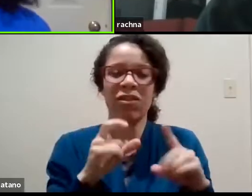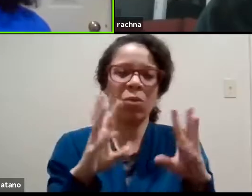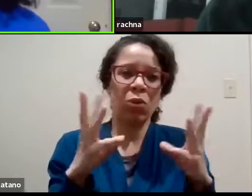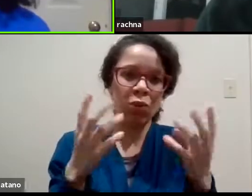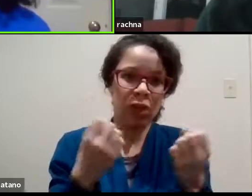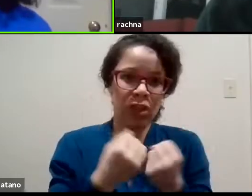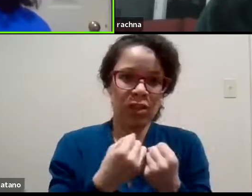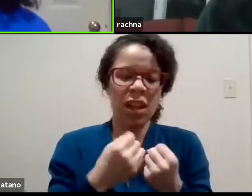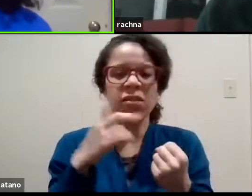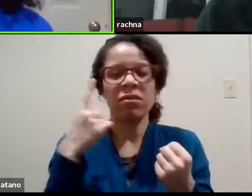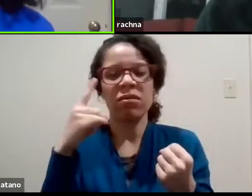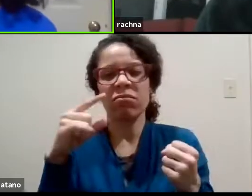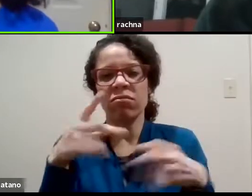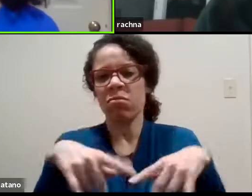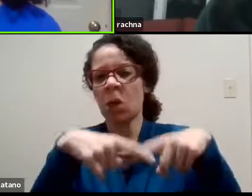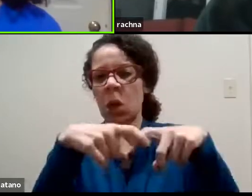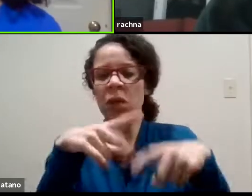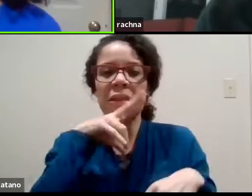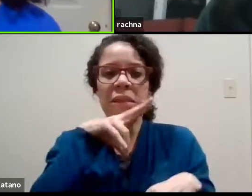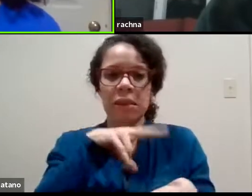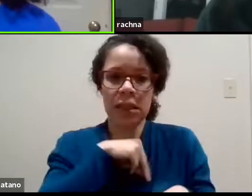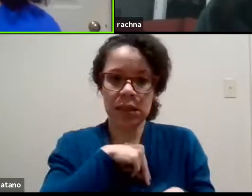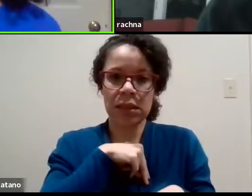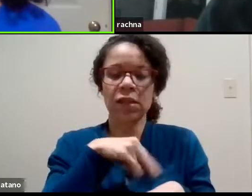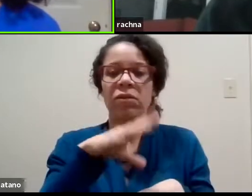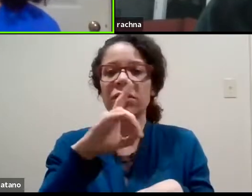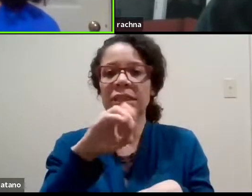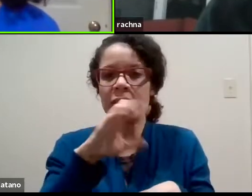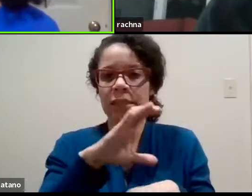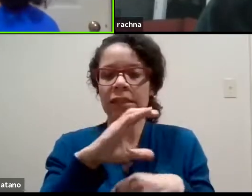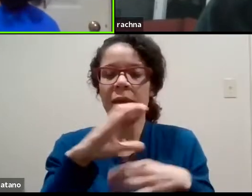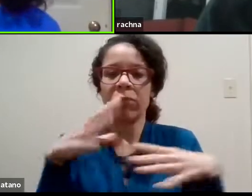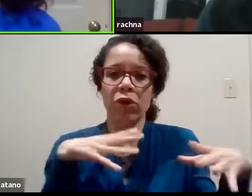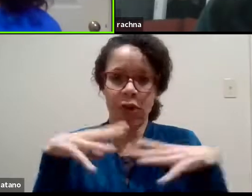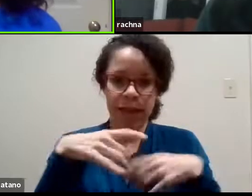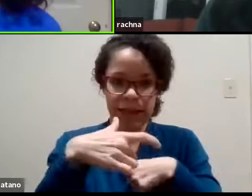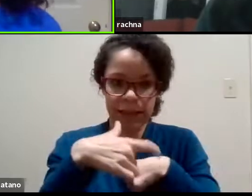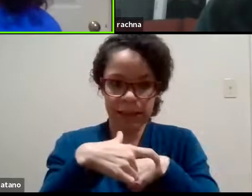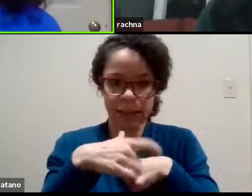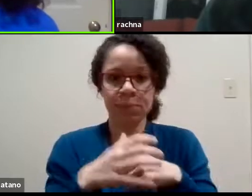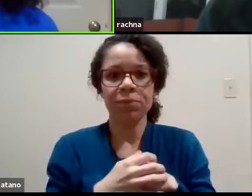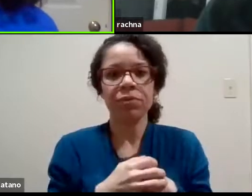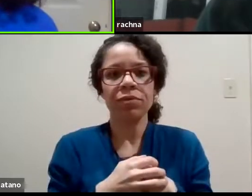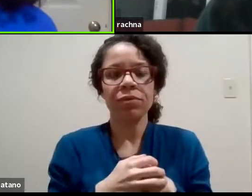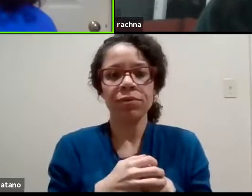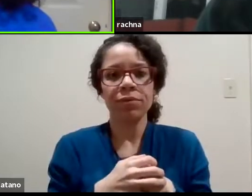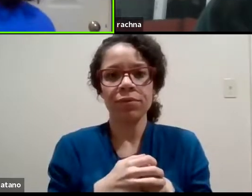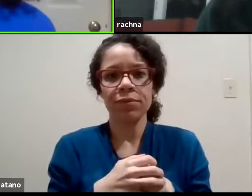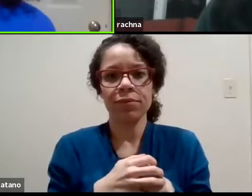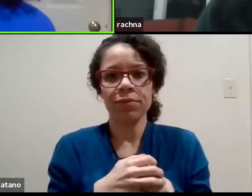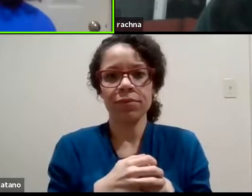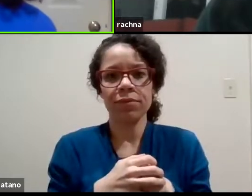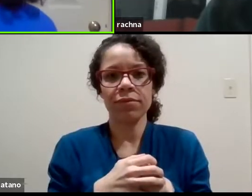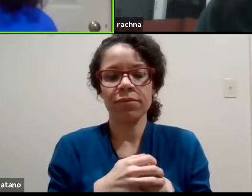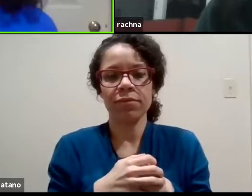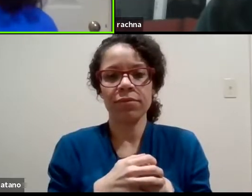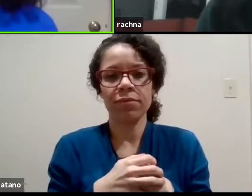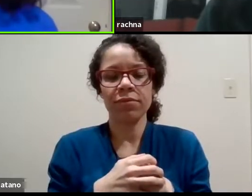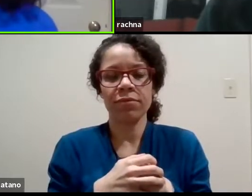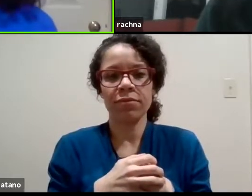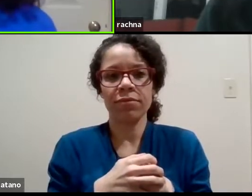the Thanksgiving and December holiday time. Um, and